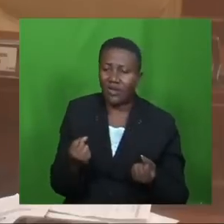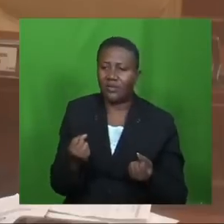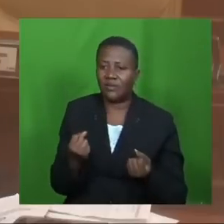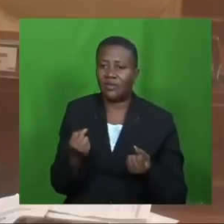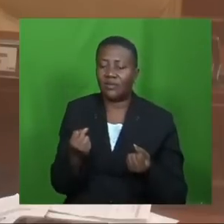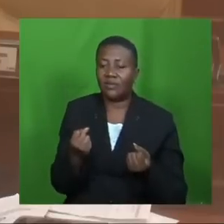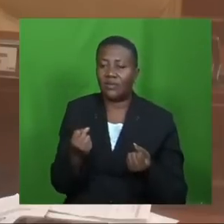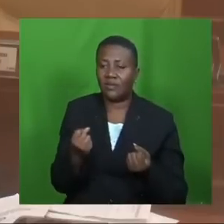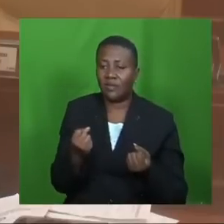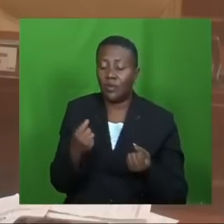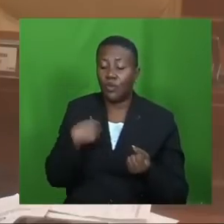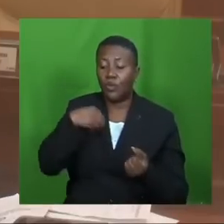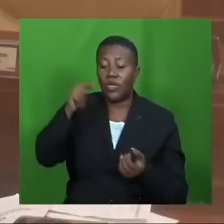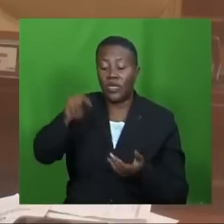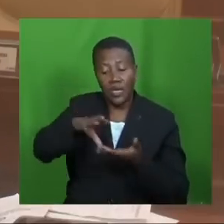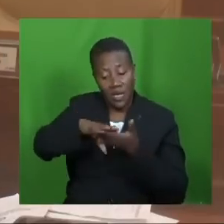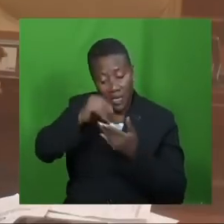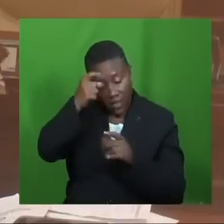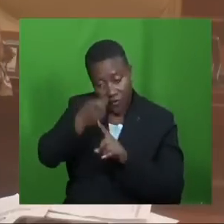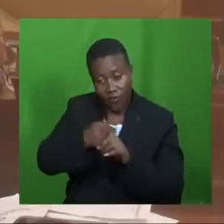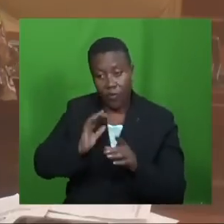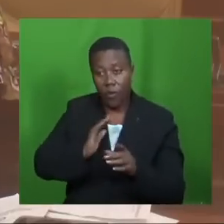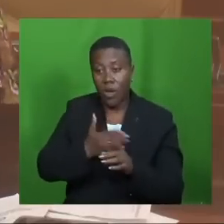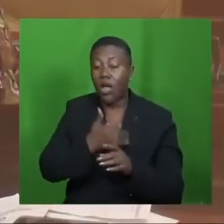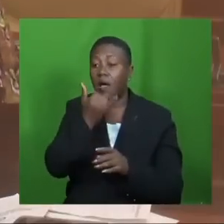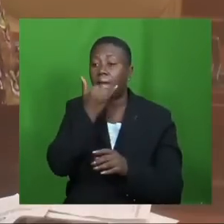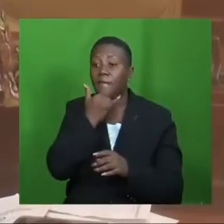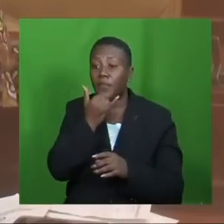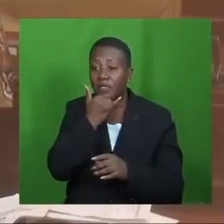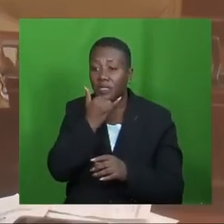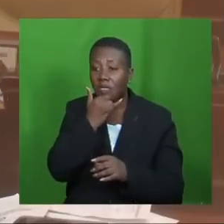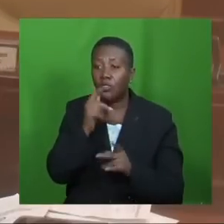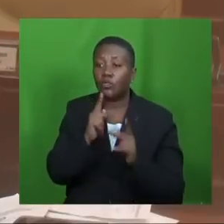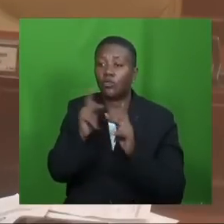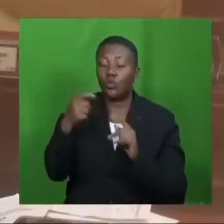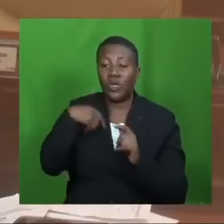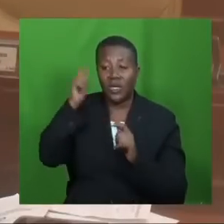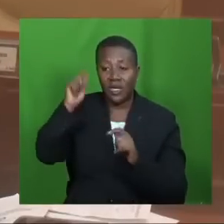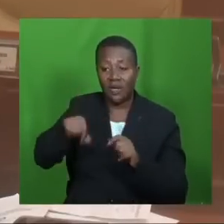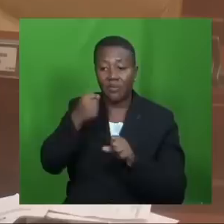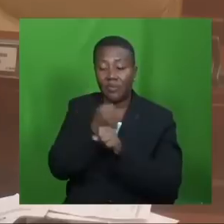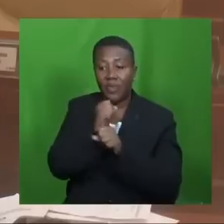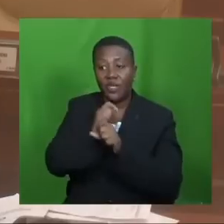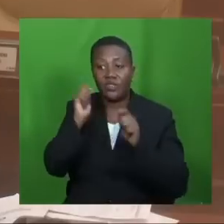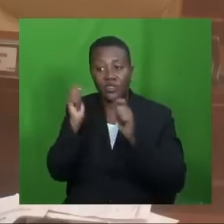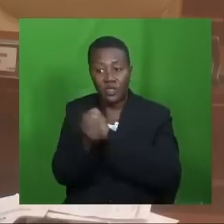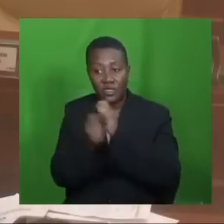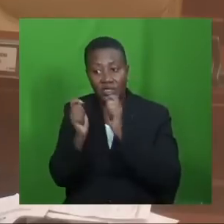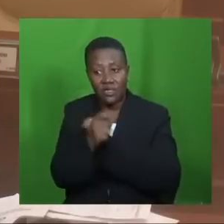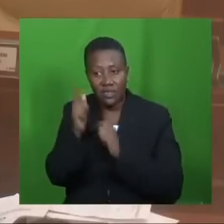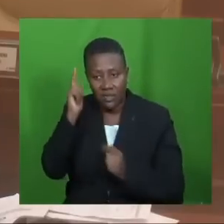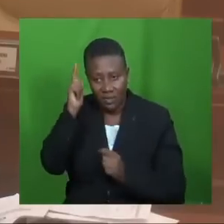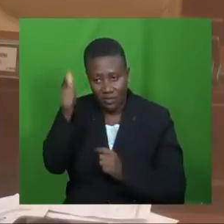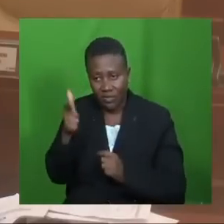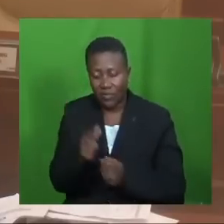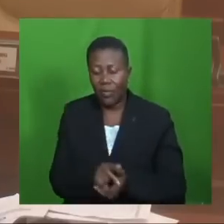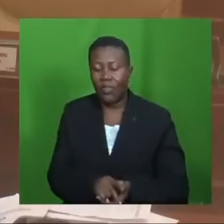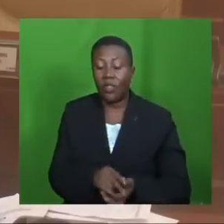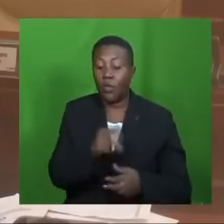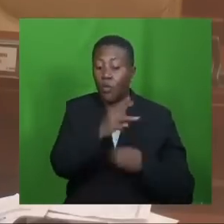learn from our mistakes and correct the wrongs. Mr. Speaker, we went to the World Cup in